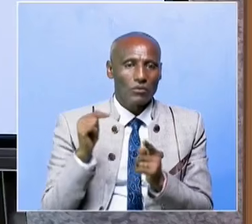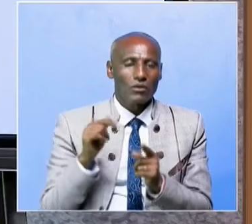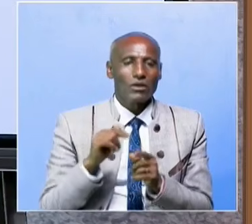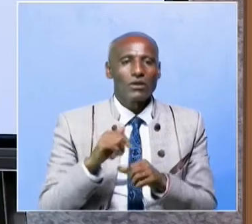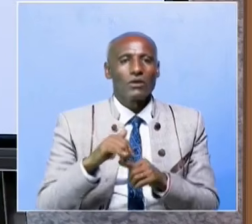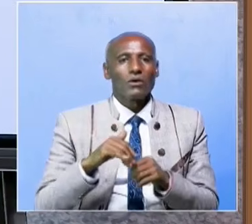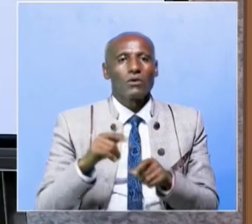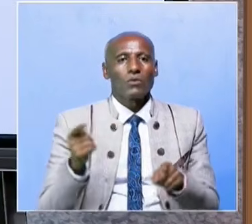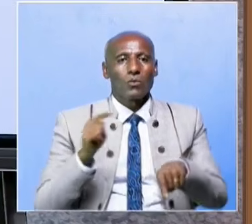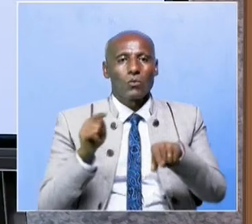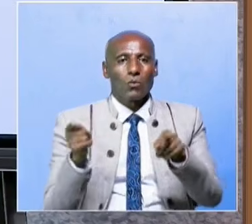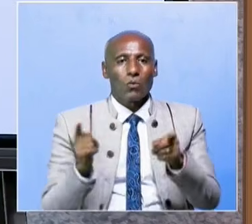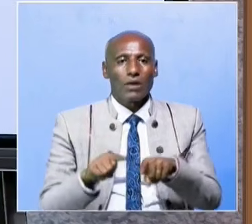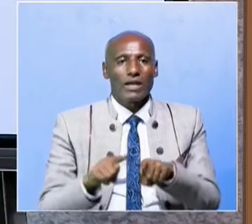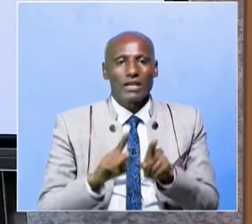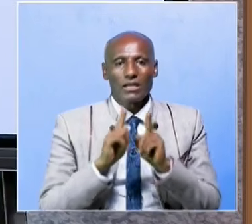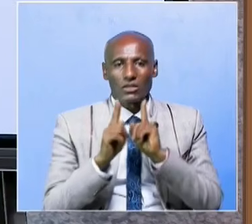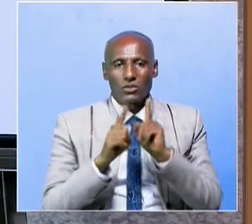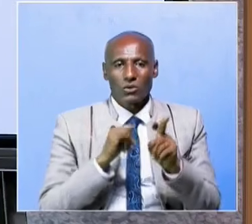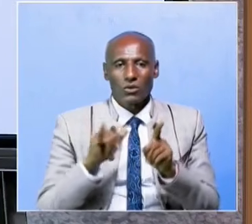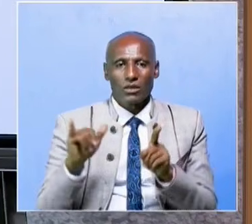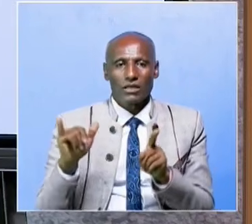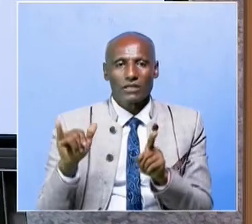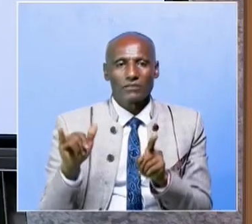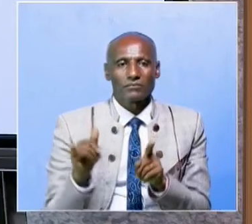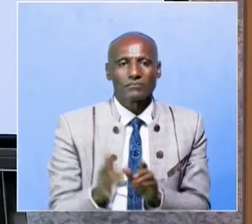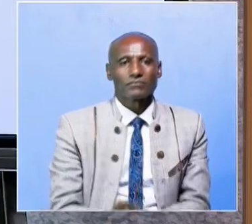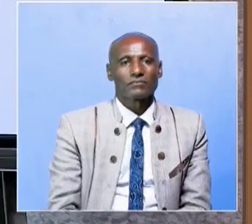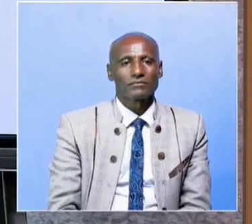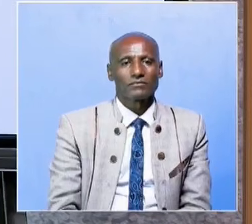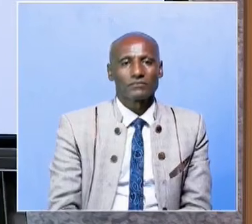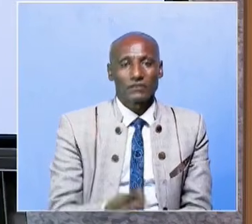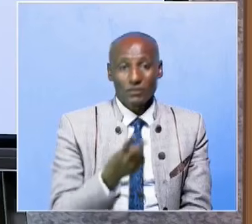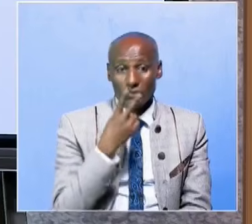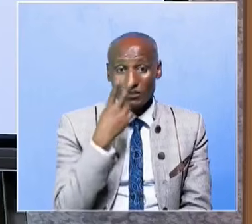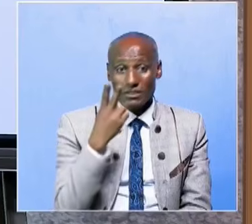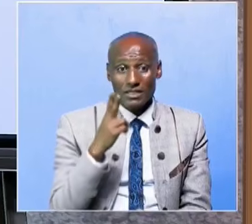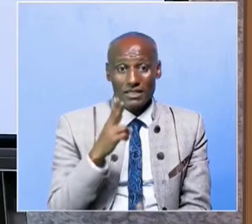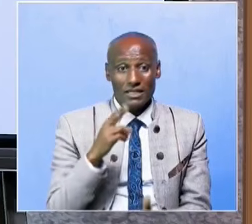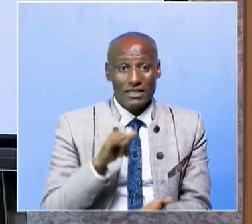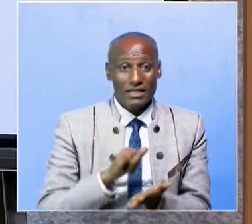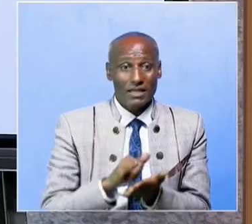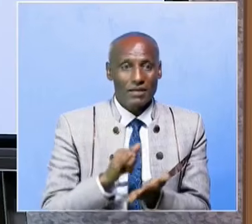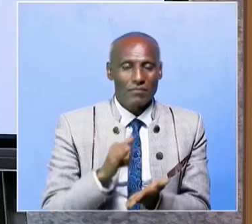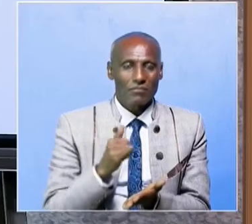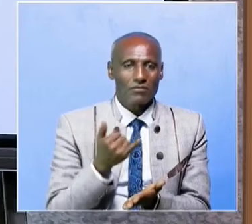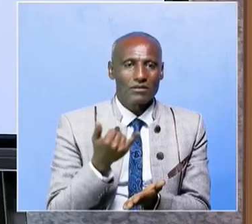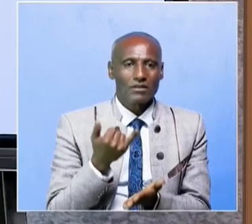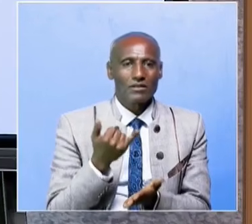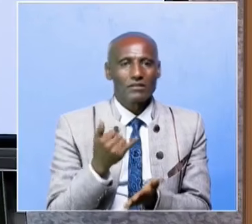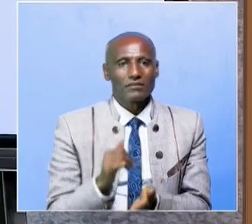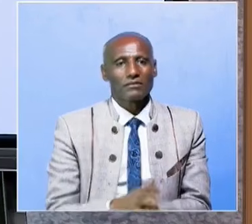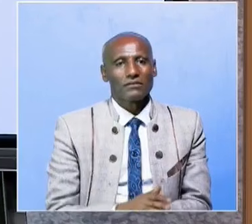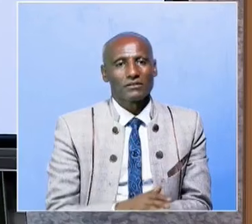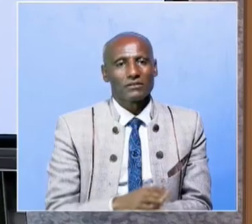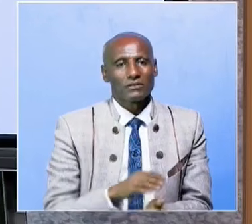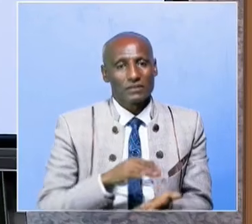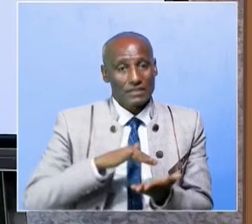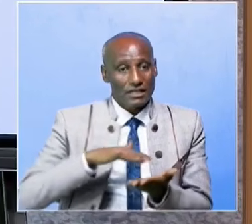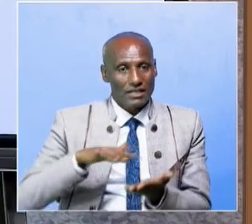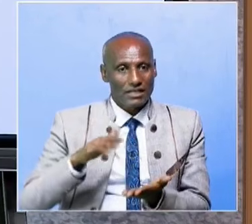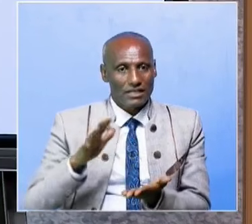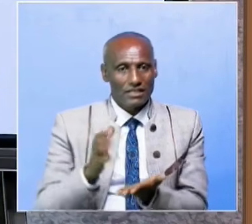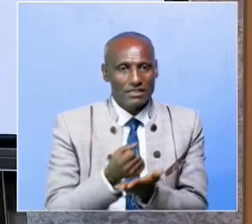writing something, or remember to see them notice them when you are reading